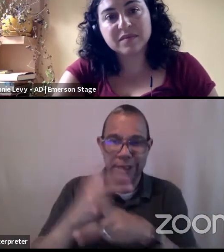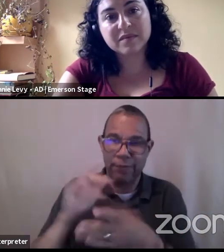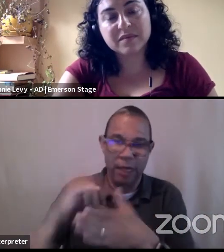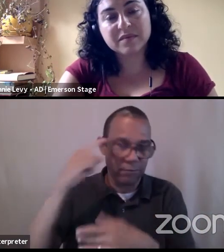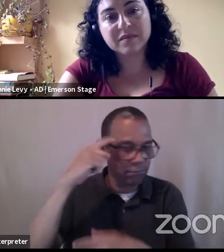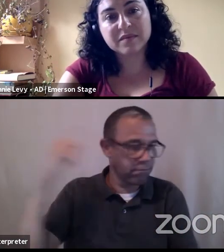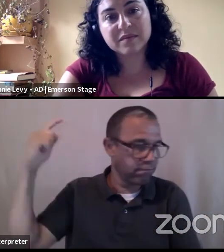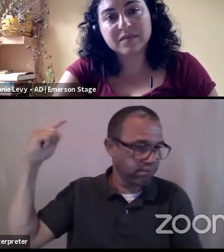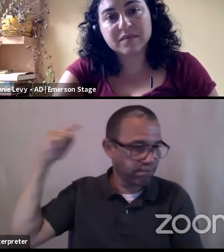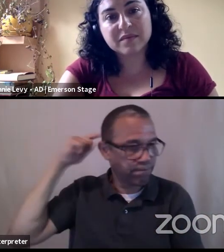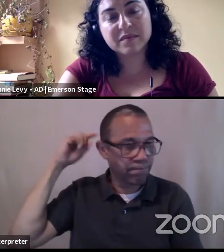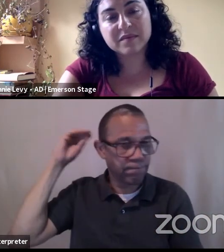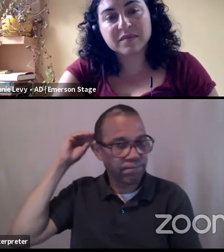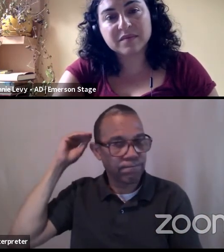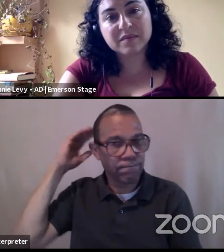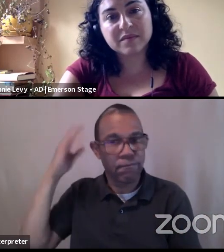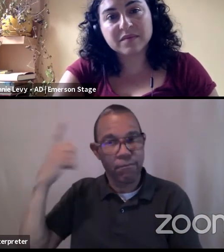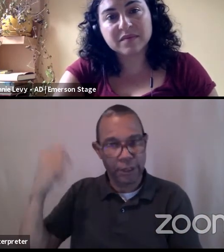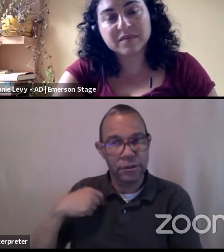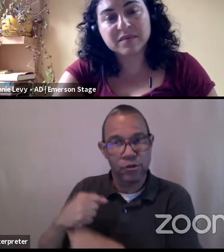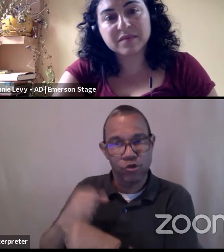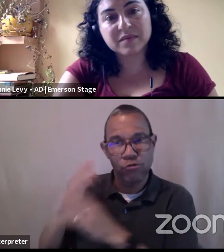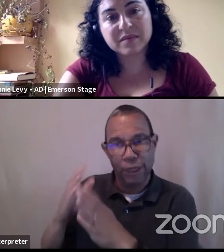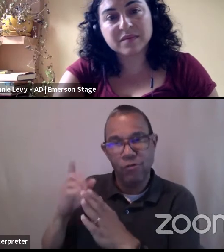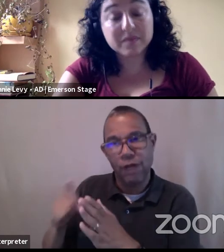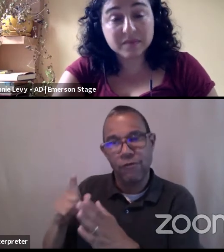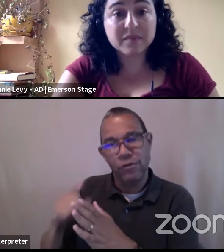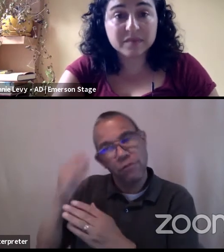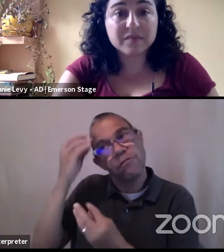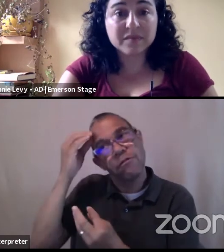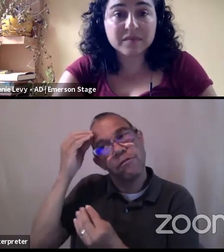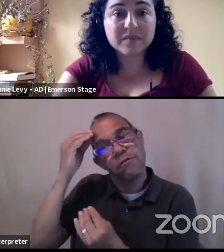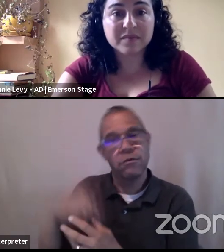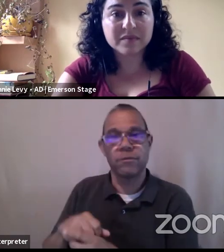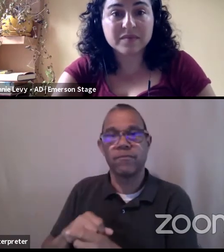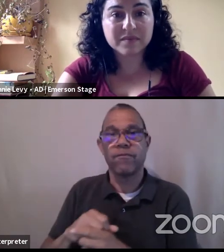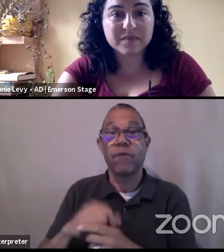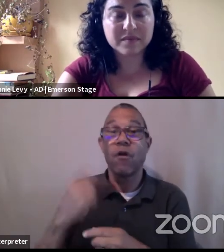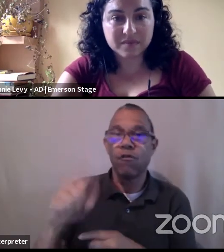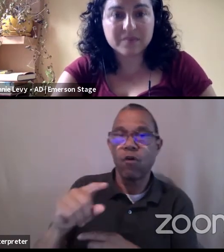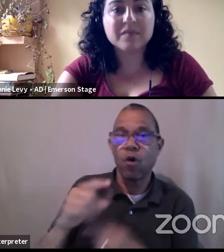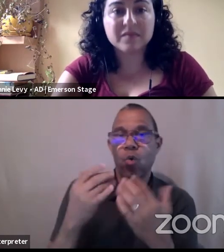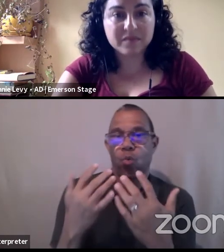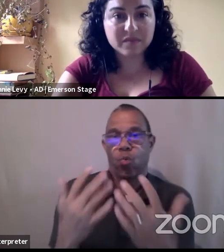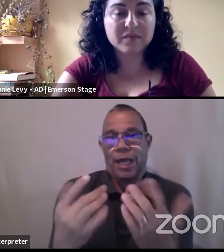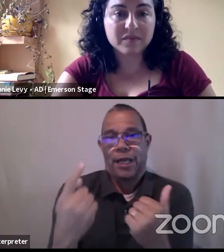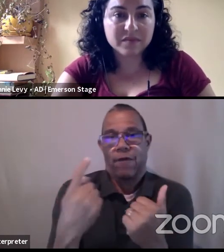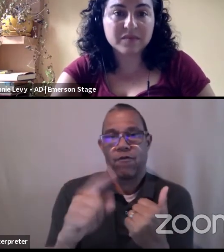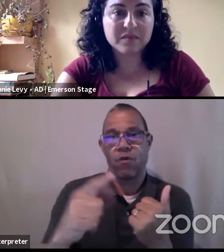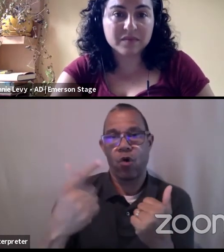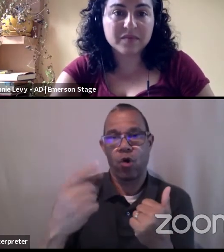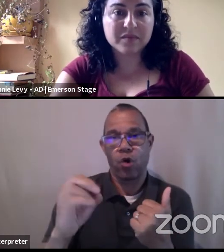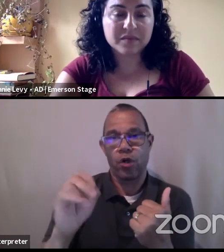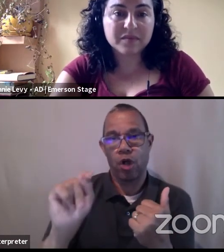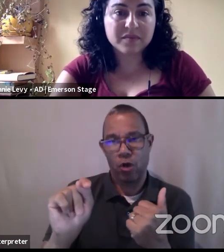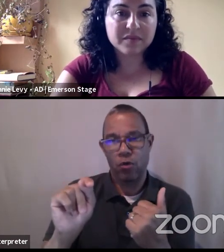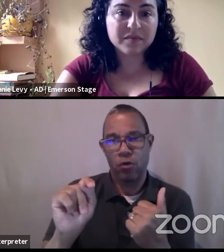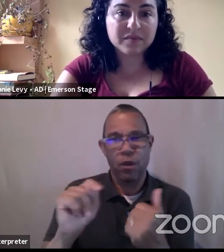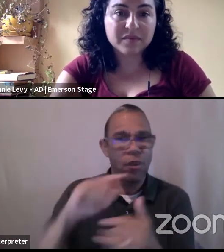creator. Uh, in our, uh, Waiting for Godot, definitely the whole interpretation of the Beckett's text